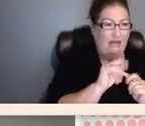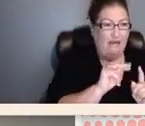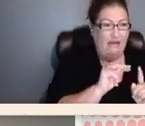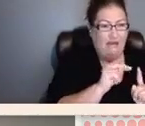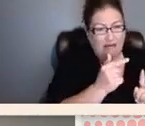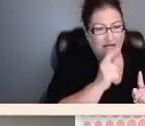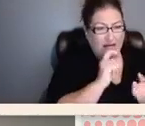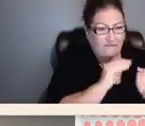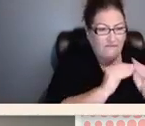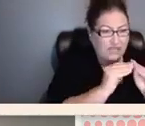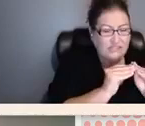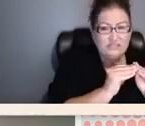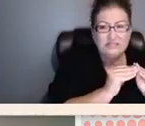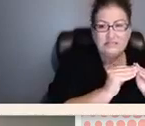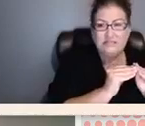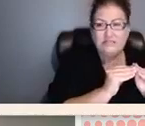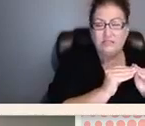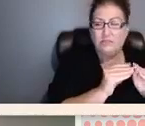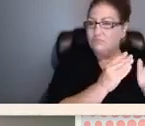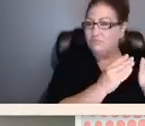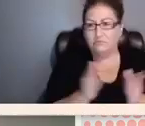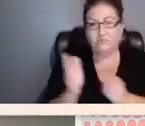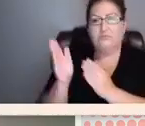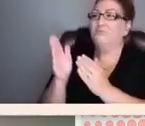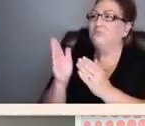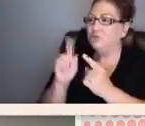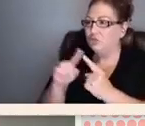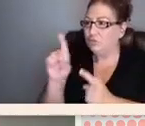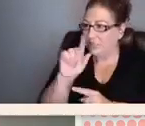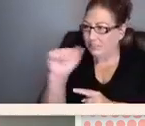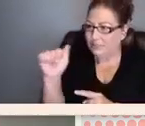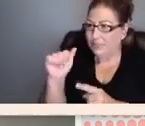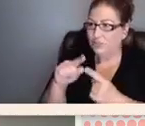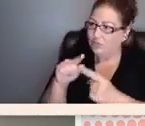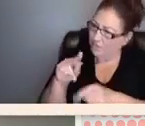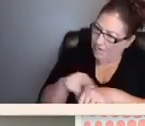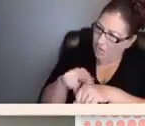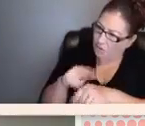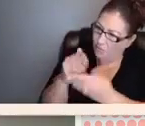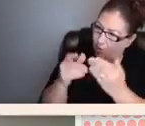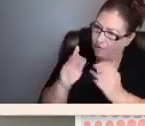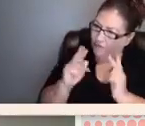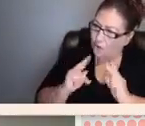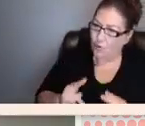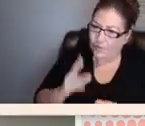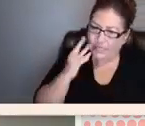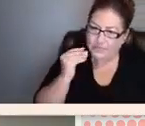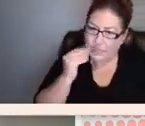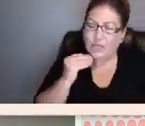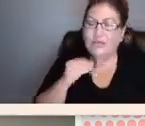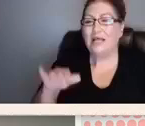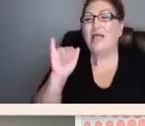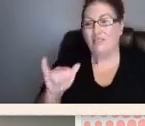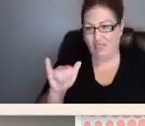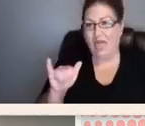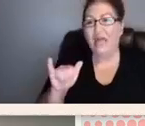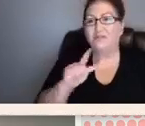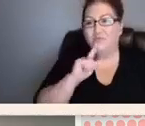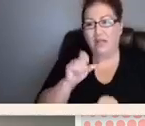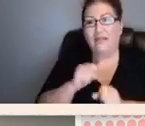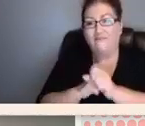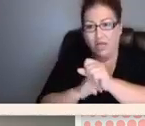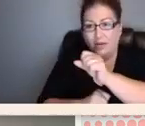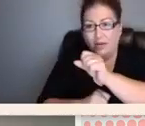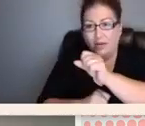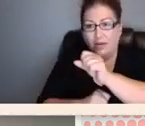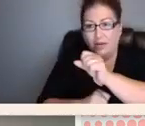fixing to disabilities a natural part of the human experience. That is fundamental, but we have to be